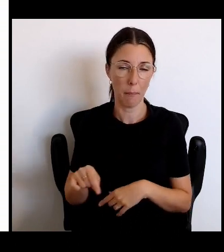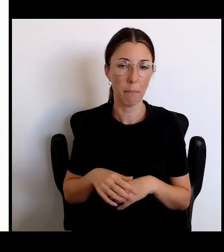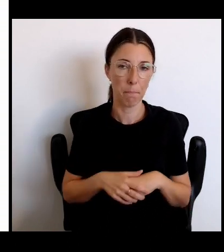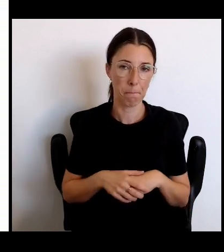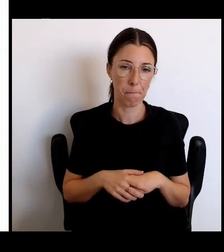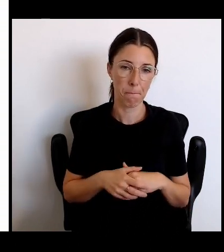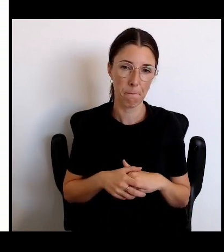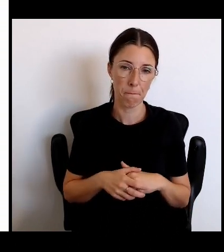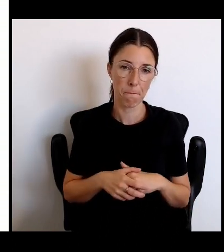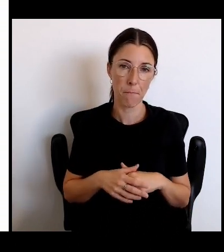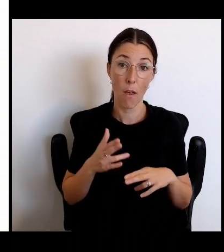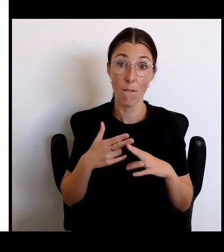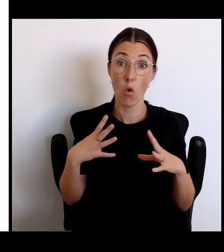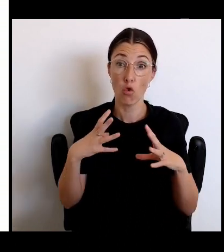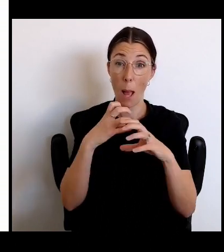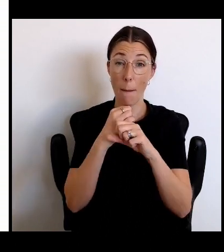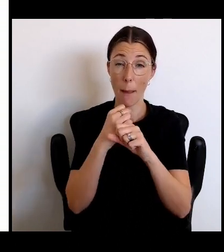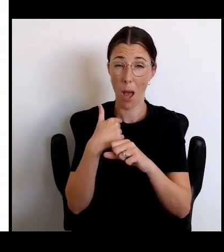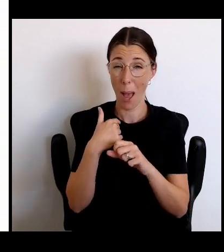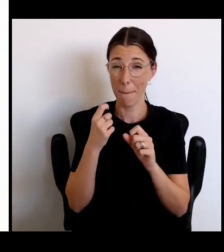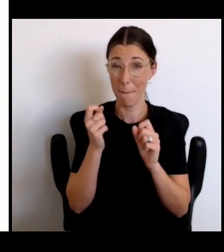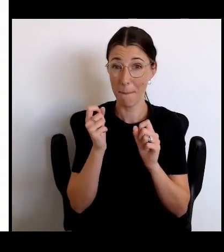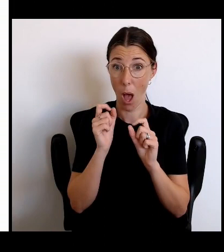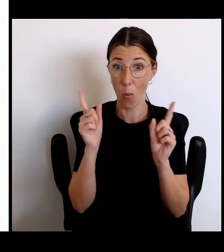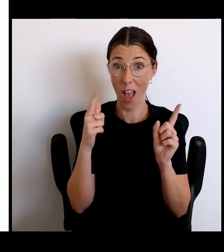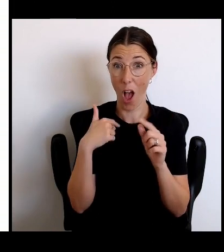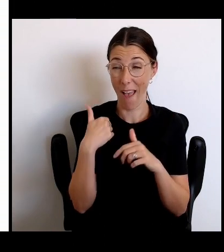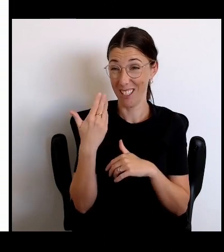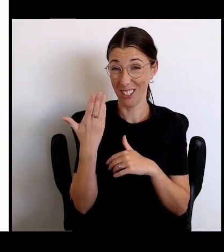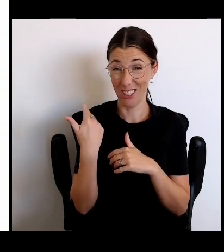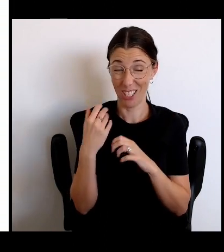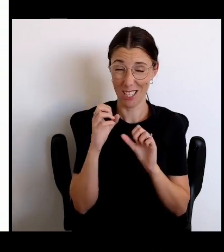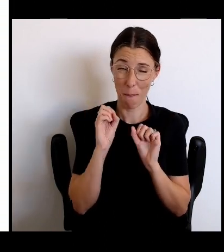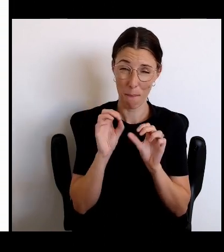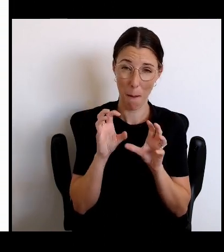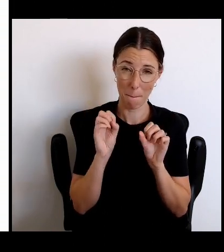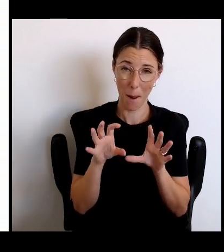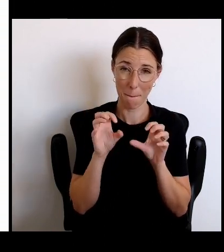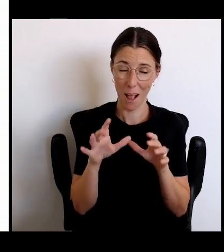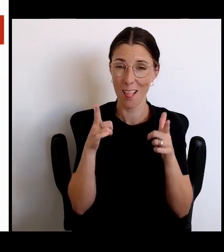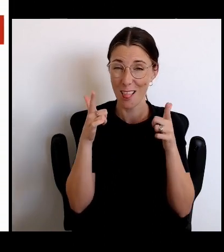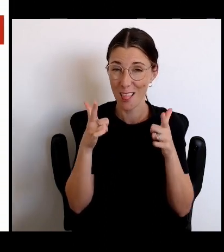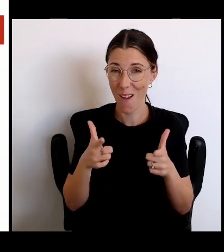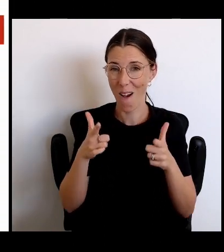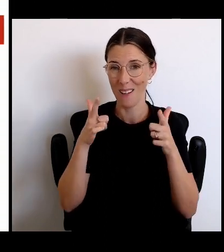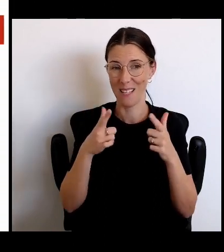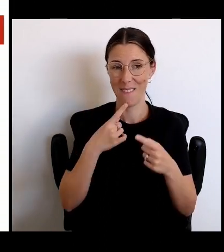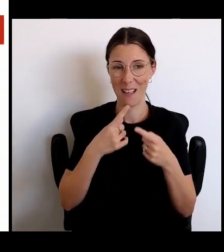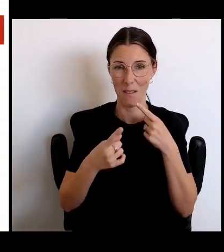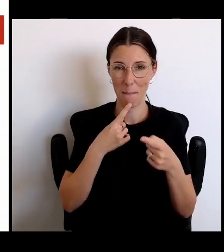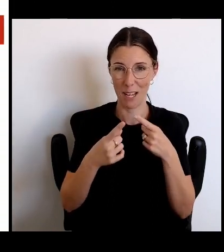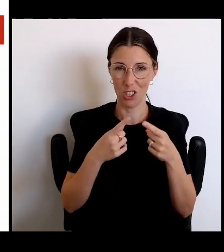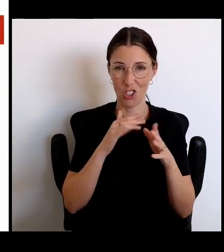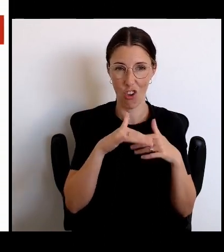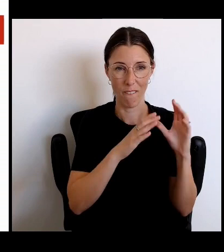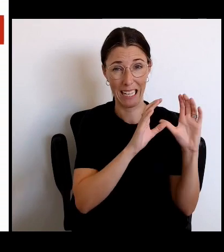So to wrap up, I'm mindful that I have just burdened you with a whole lot of information about each of these segments. It's a